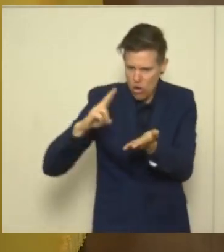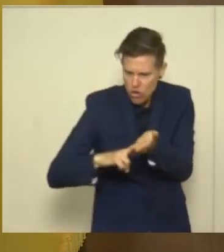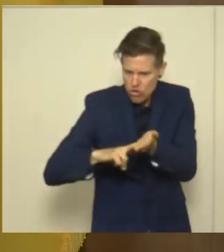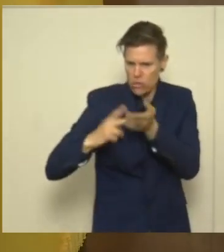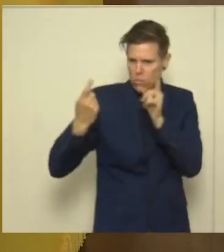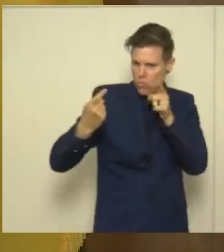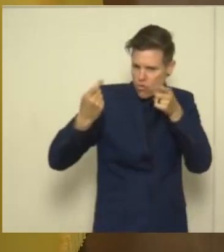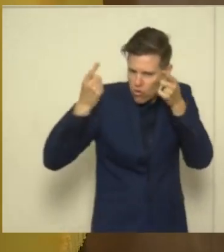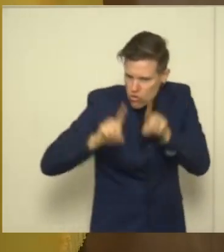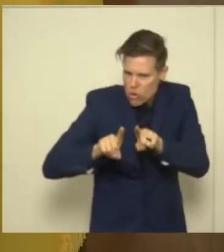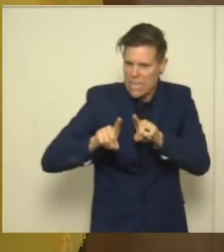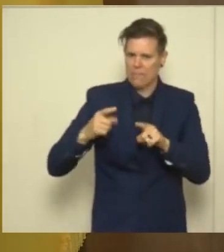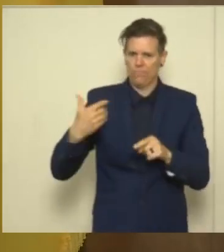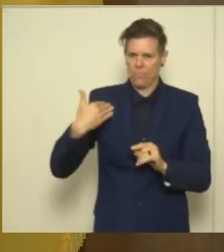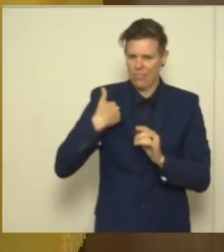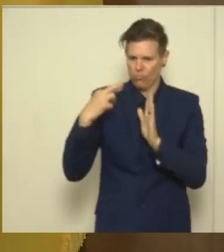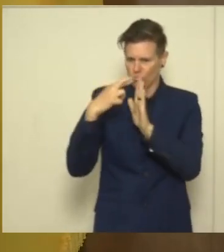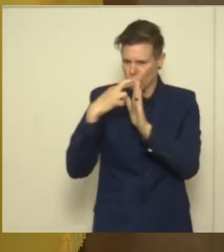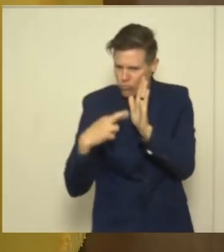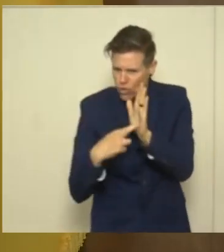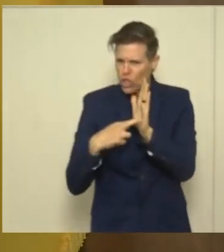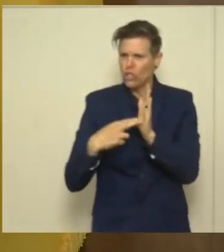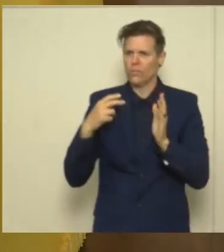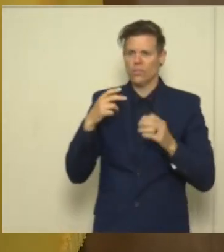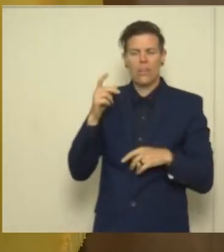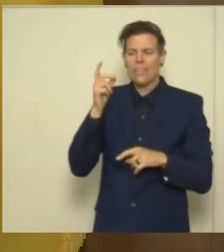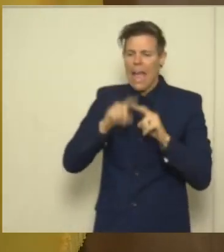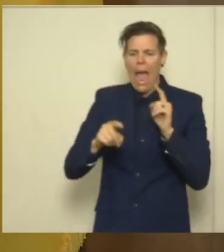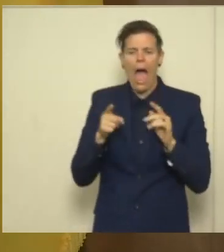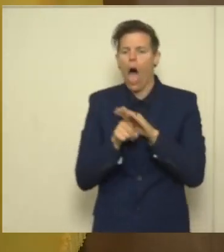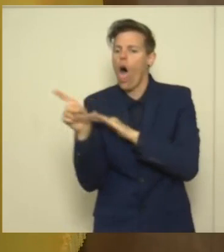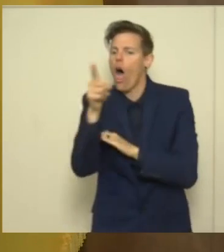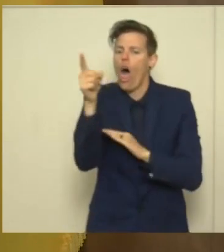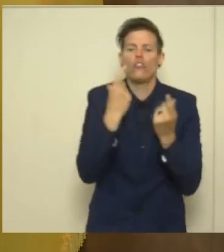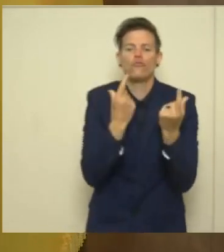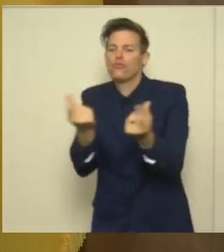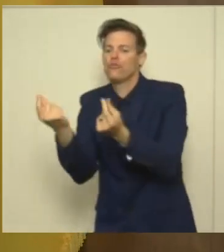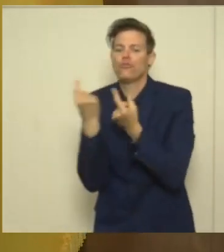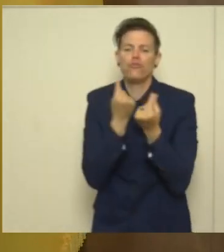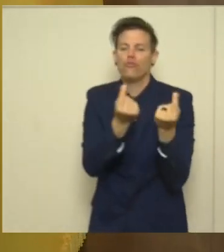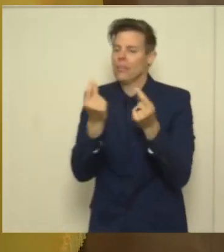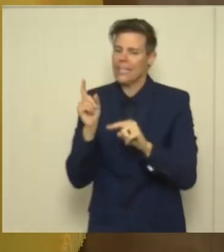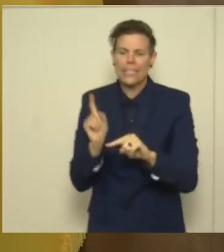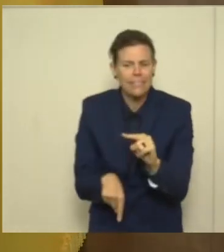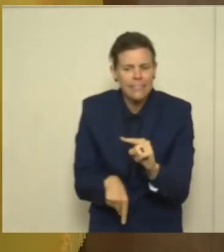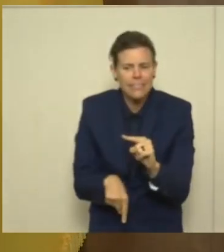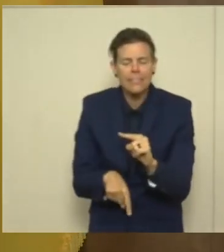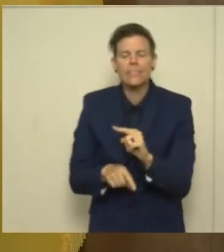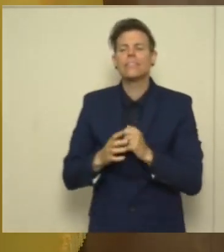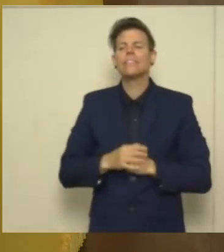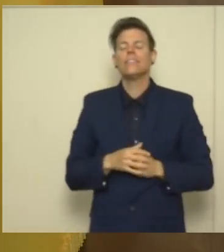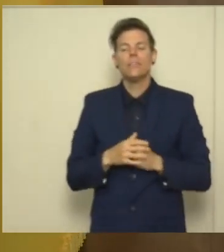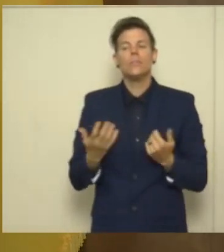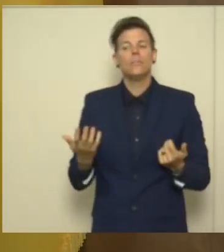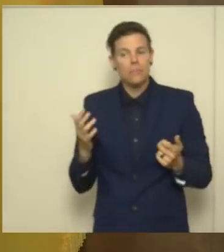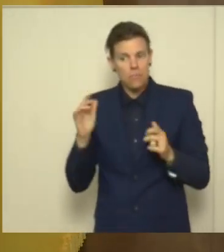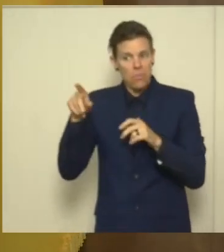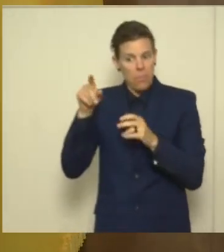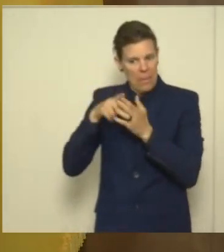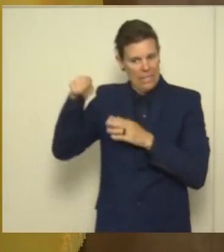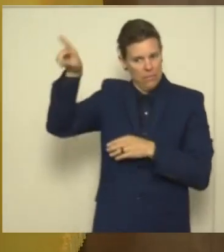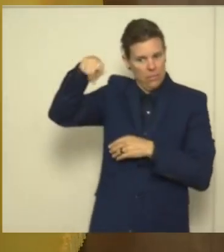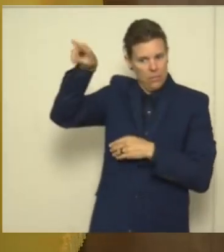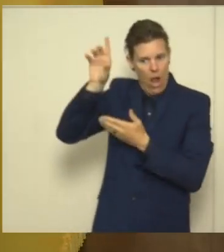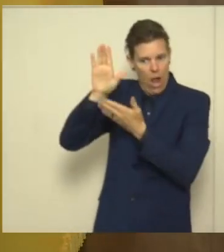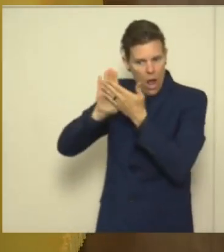can't do anything, and they can really hold you accountable because you're living at that university or you're a part of a professional team. That's a